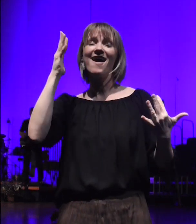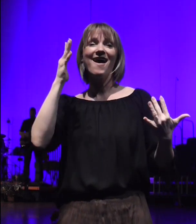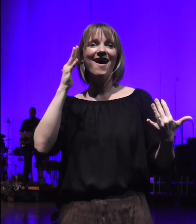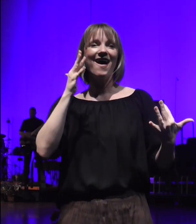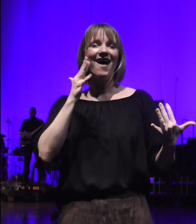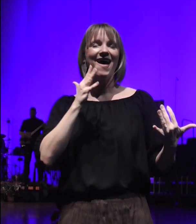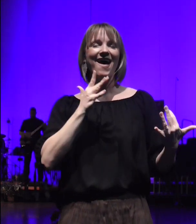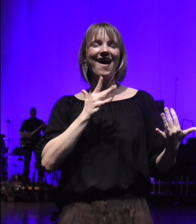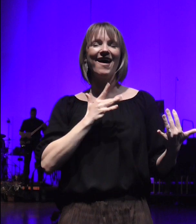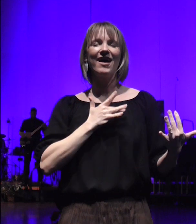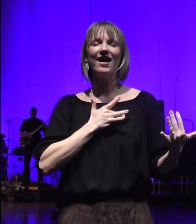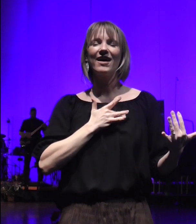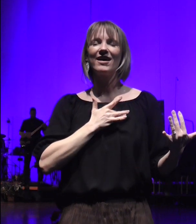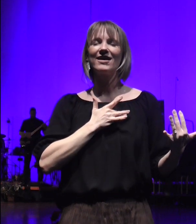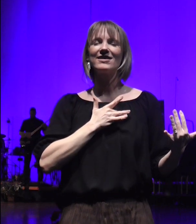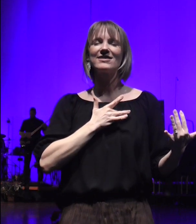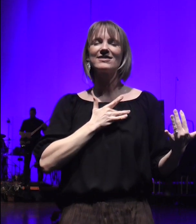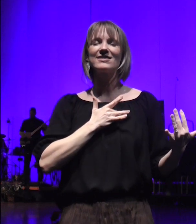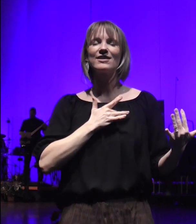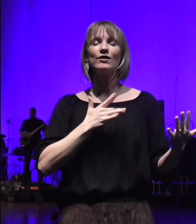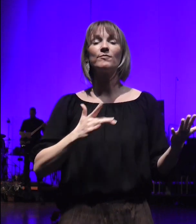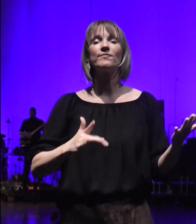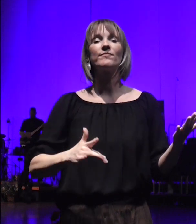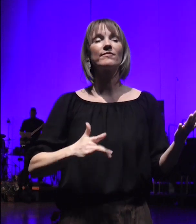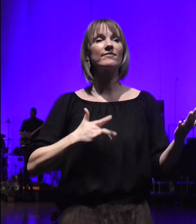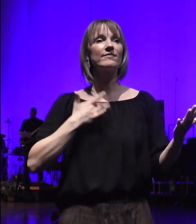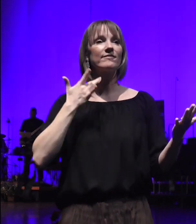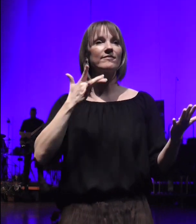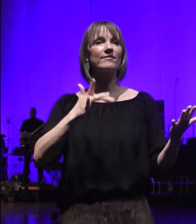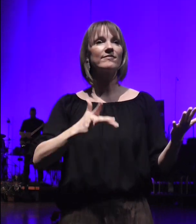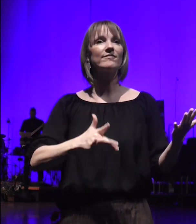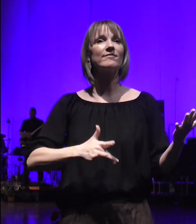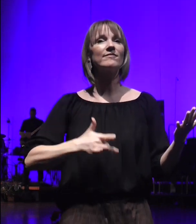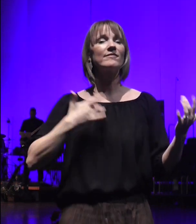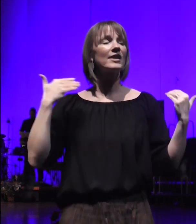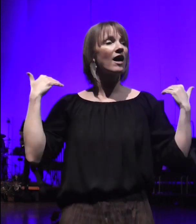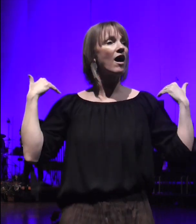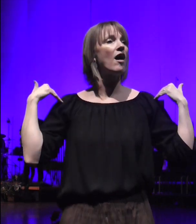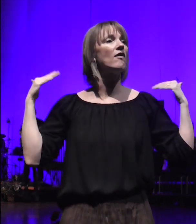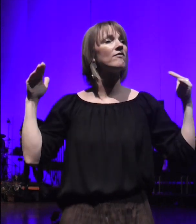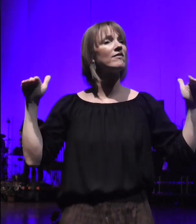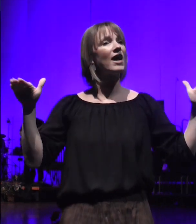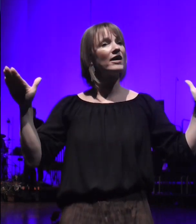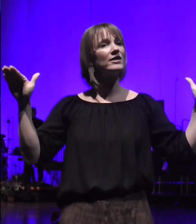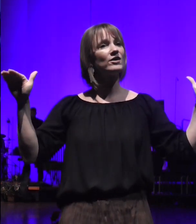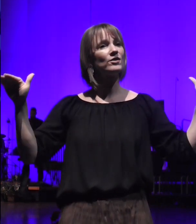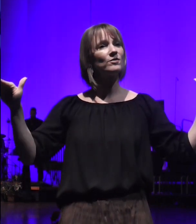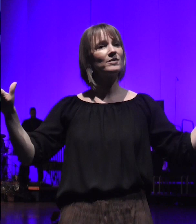I can hear the brush